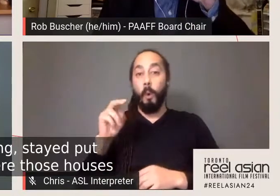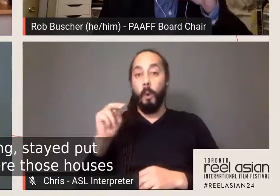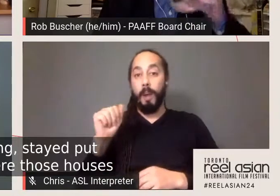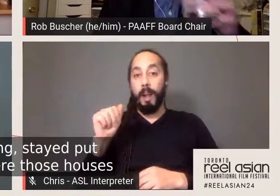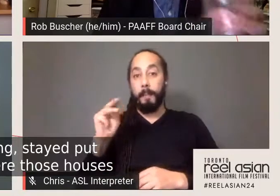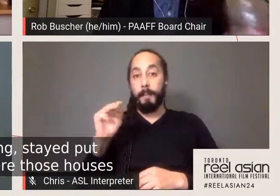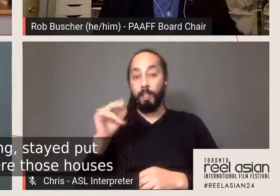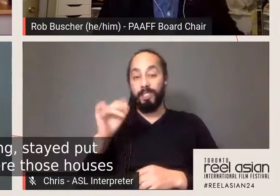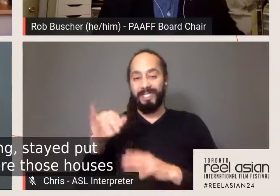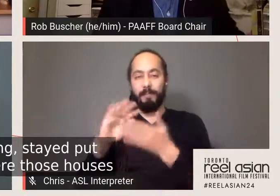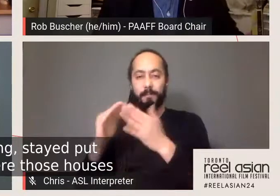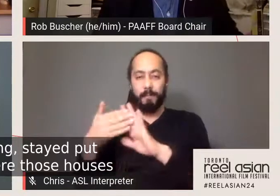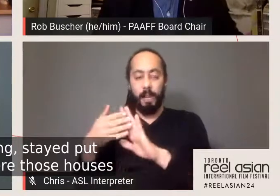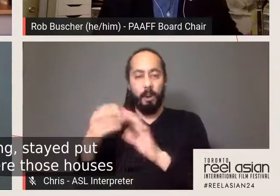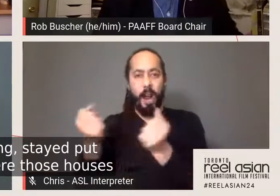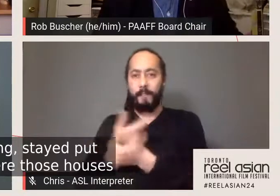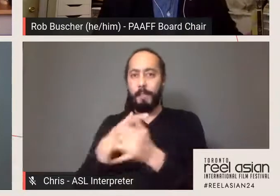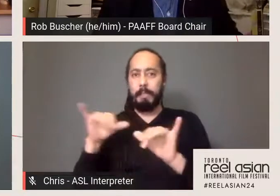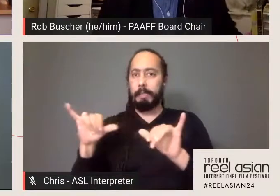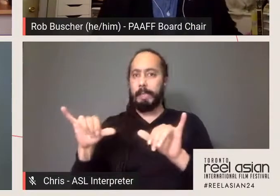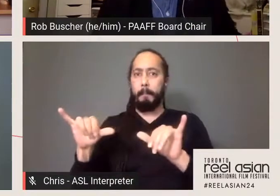put. So all those